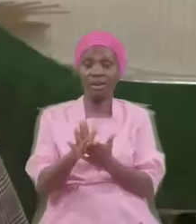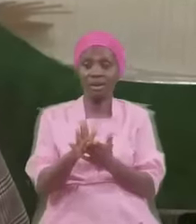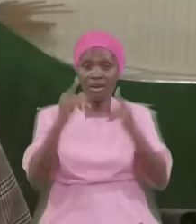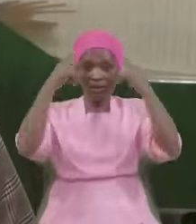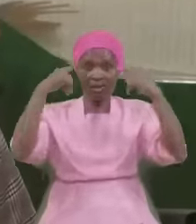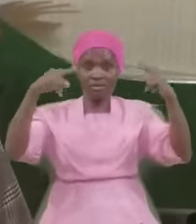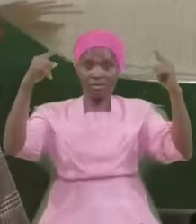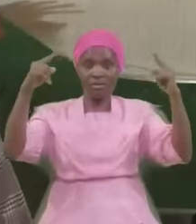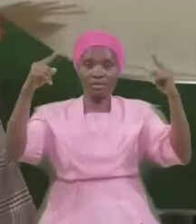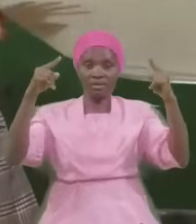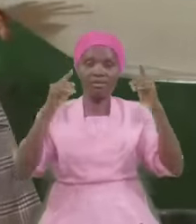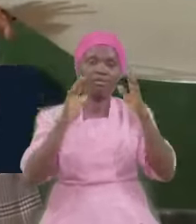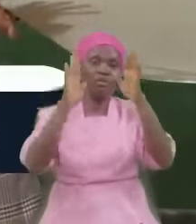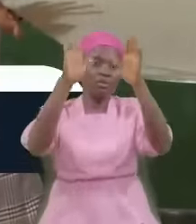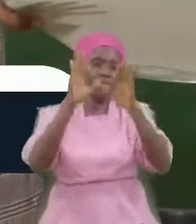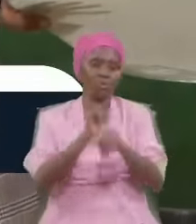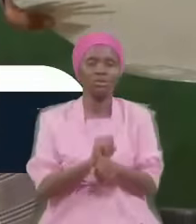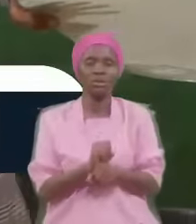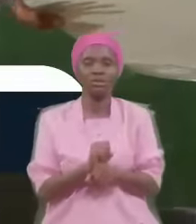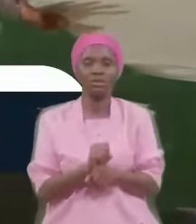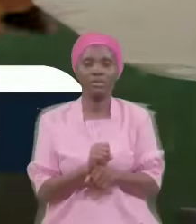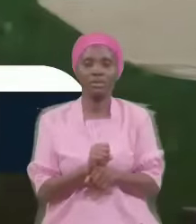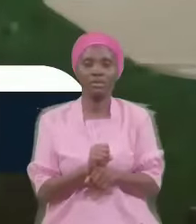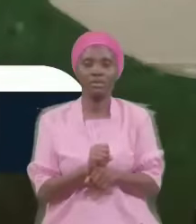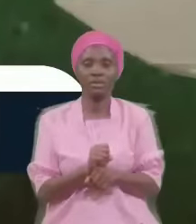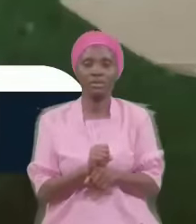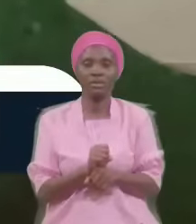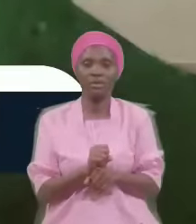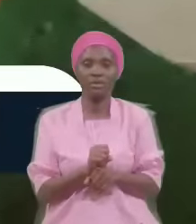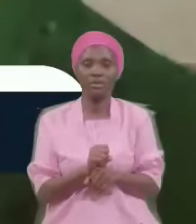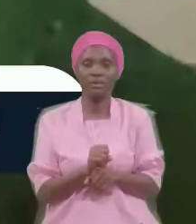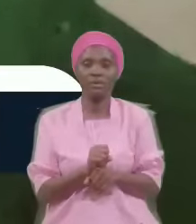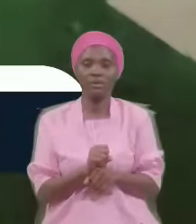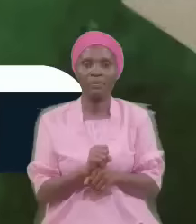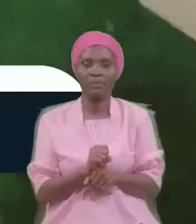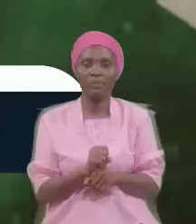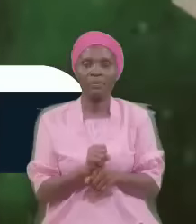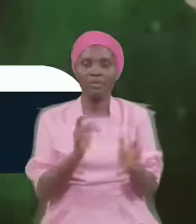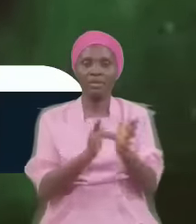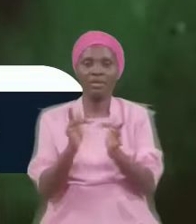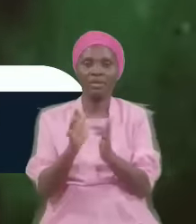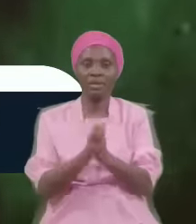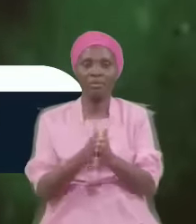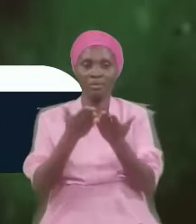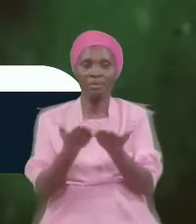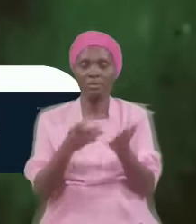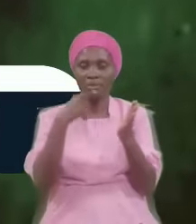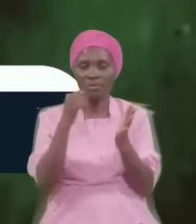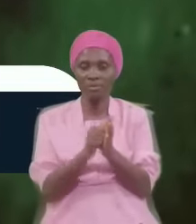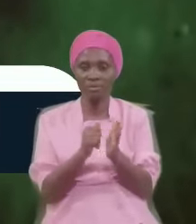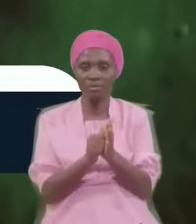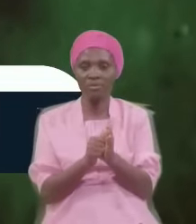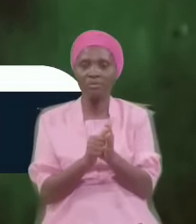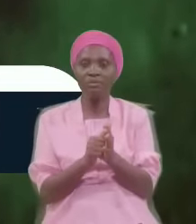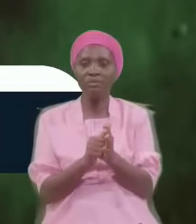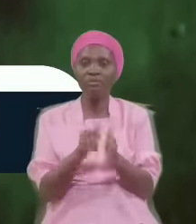chapter 14. I'm reading from verse 3. It says, long time therefore